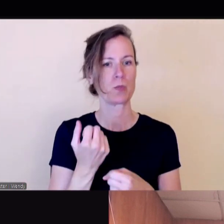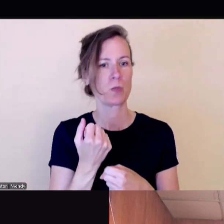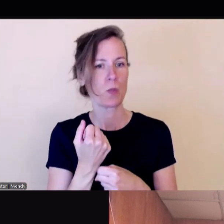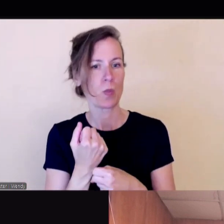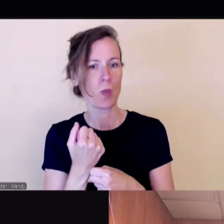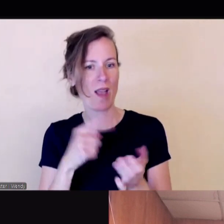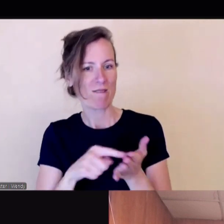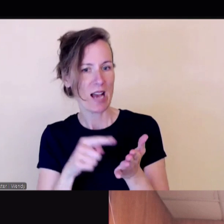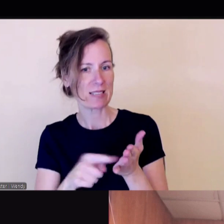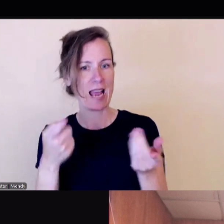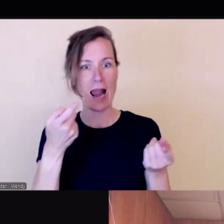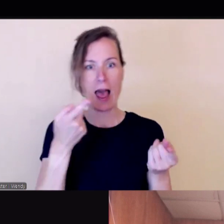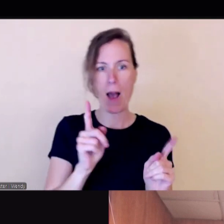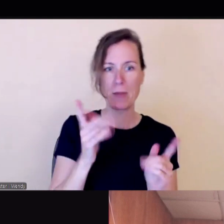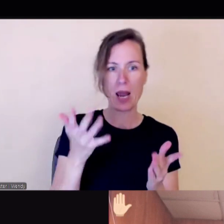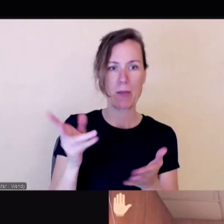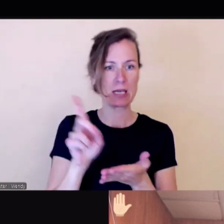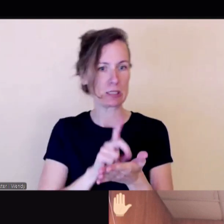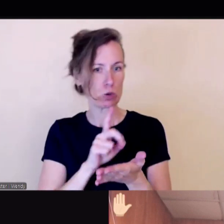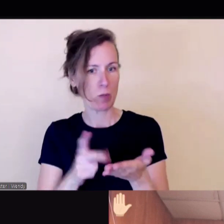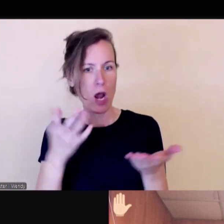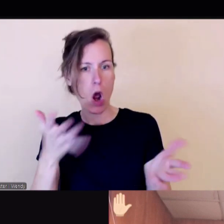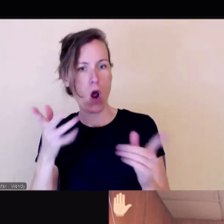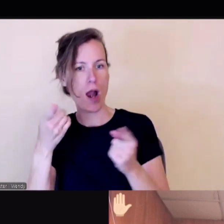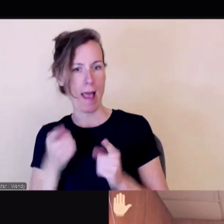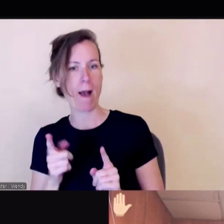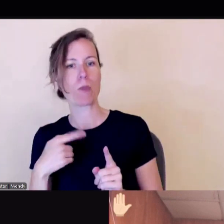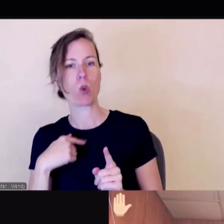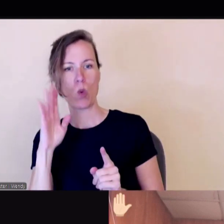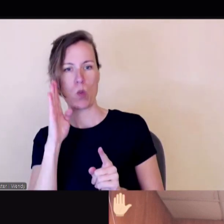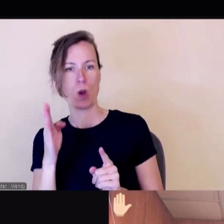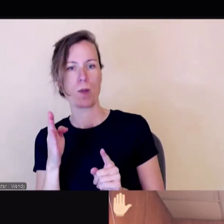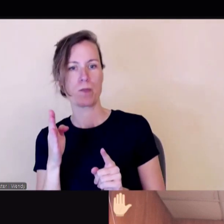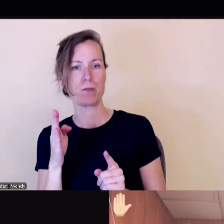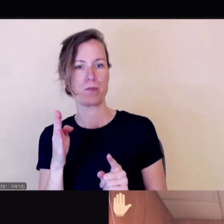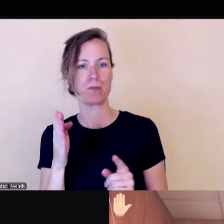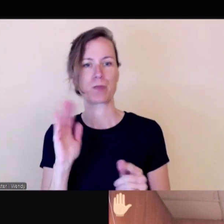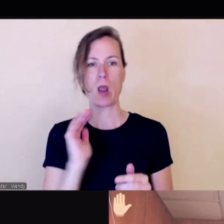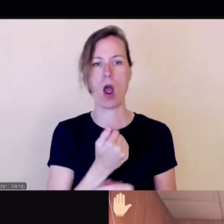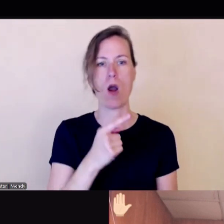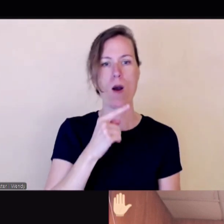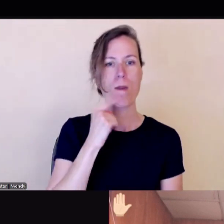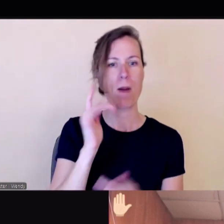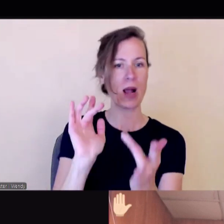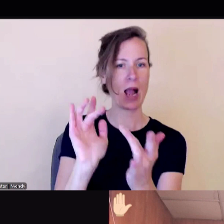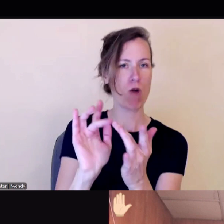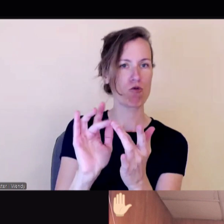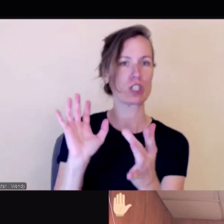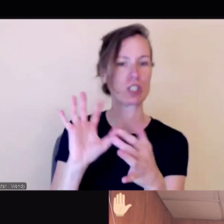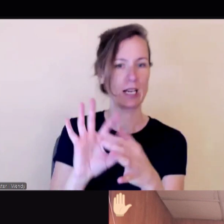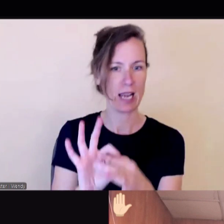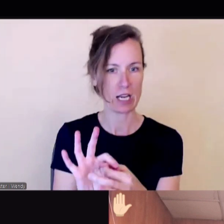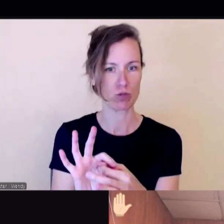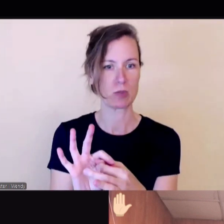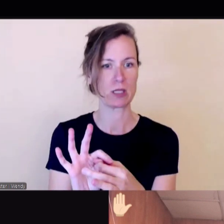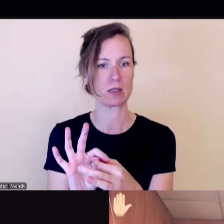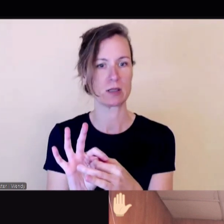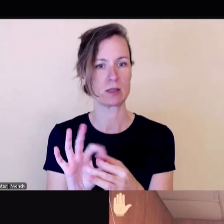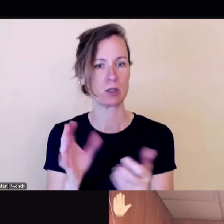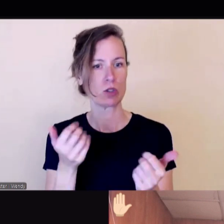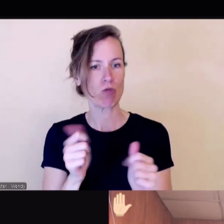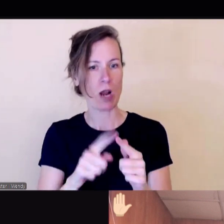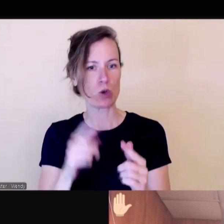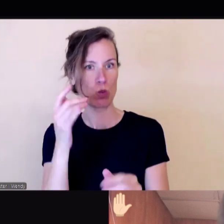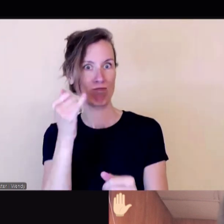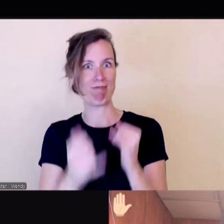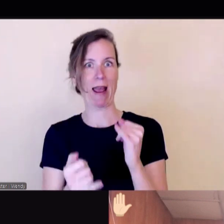we do a lot of community conversations, we do interfaith conversations, we've done panel discussions, we've worked with municipalities